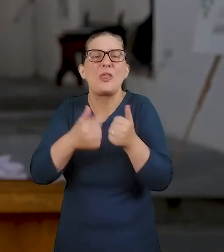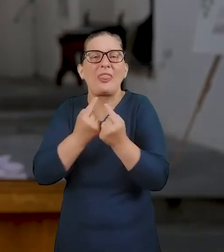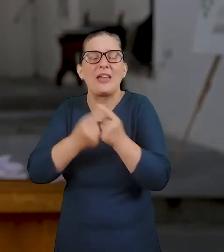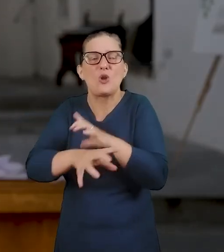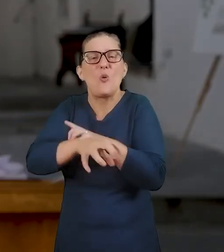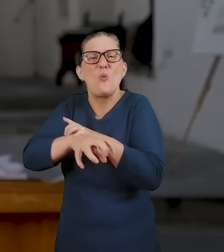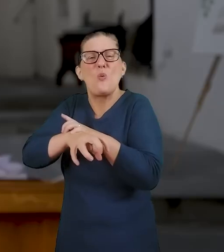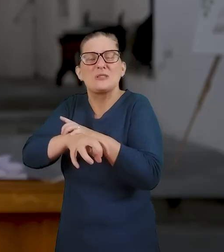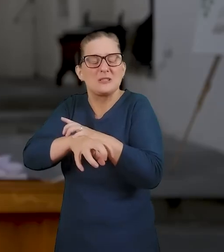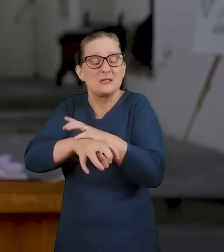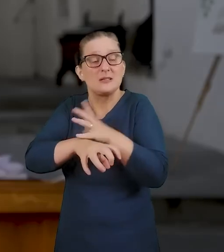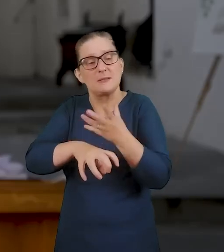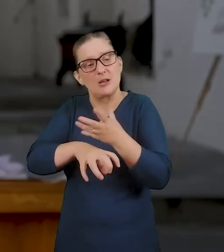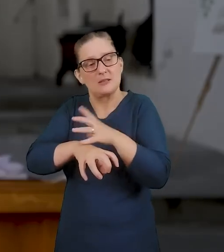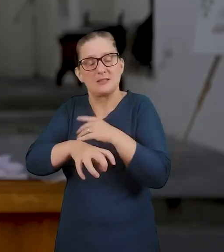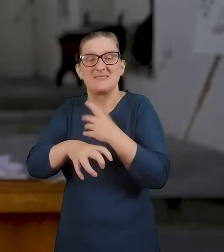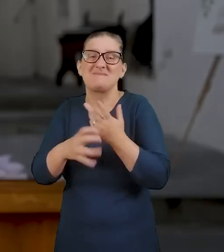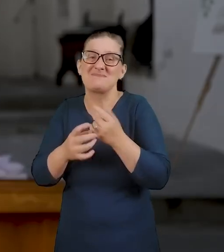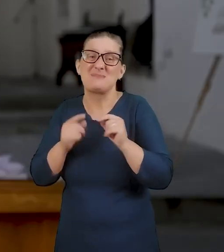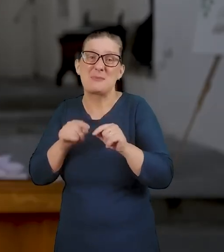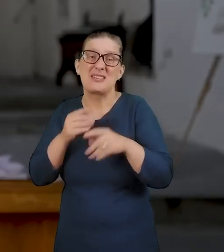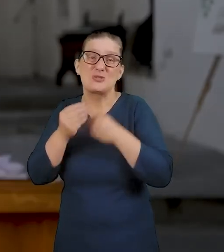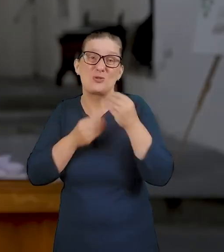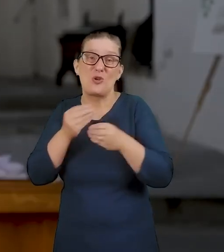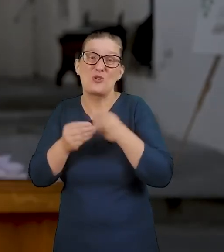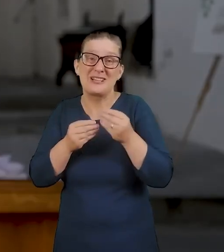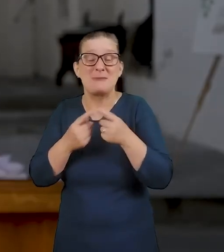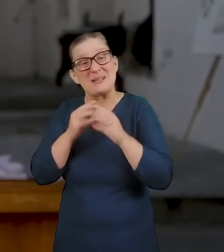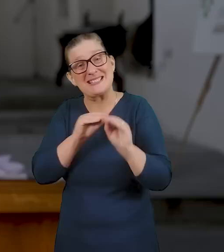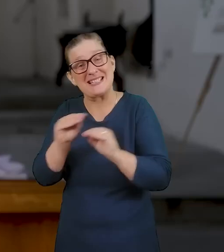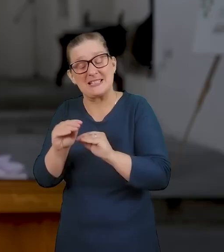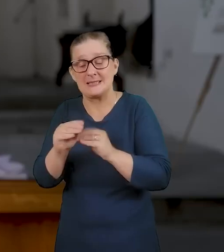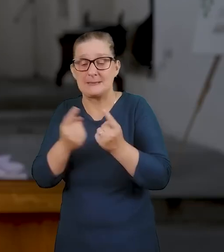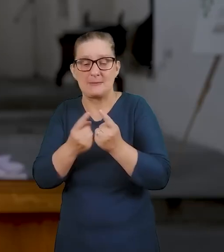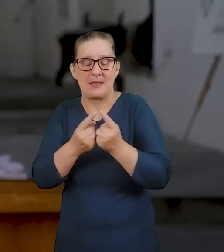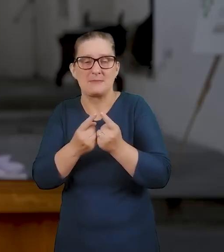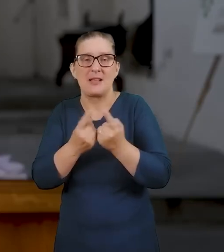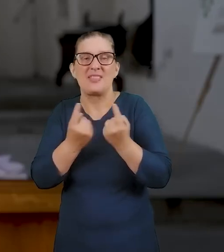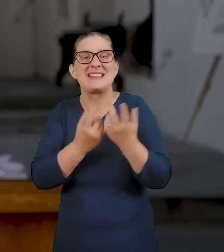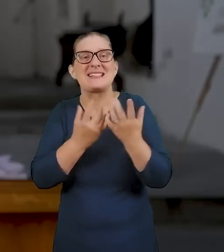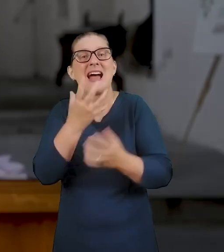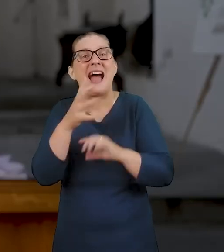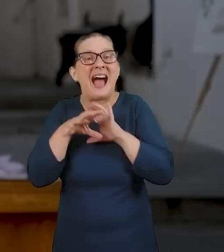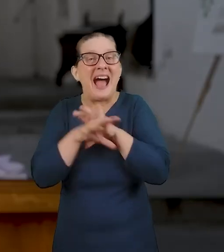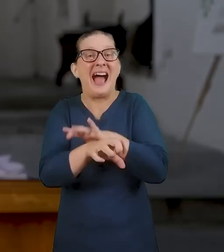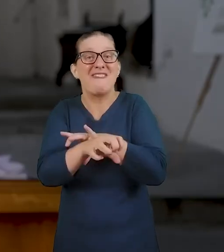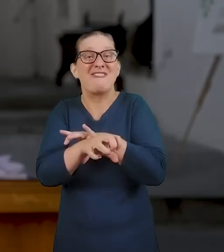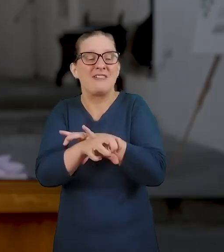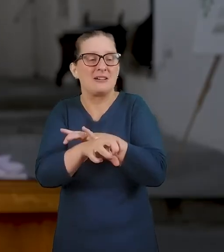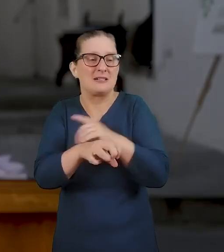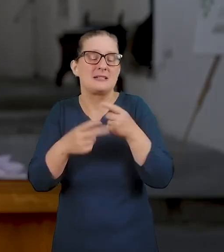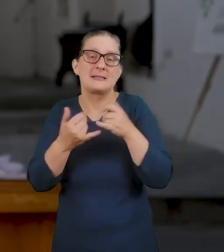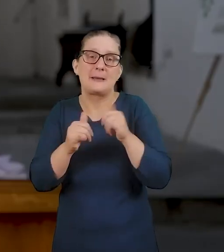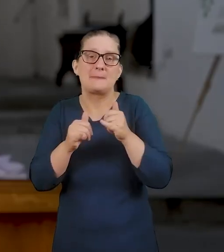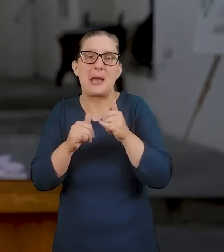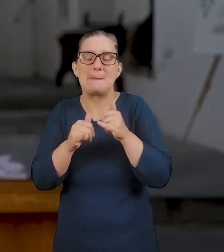for more and to hold on to good things. But maybe this story is teaching us actually that sometimes the things